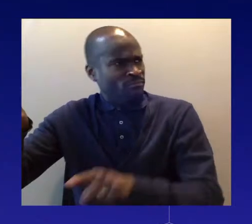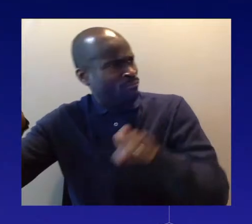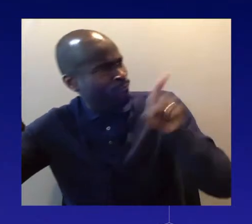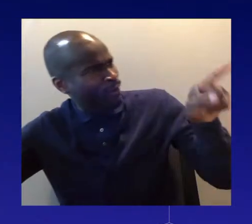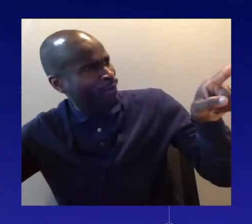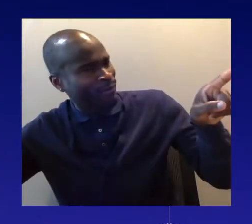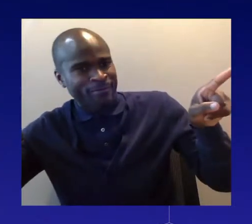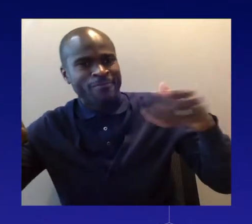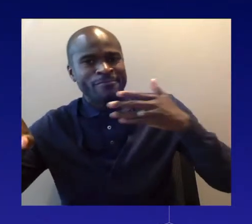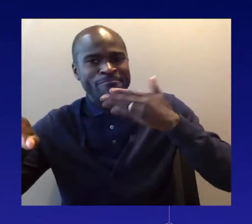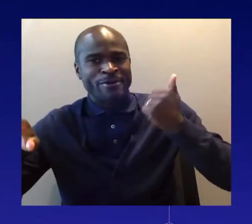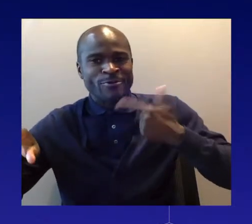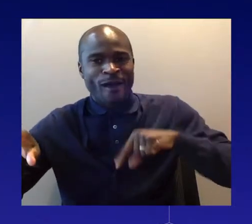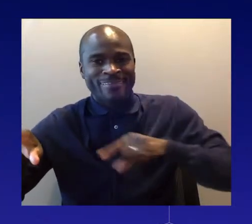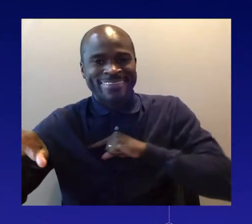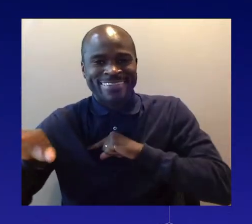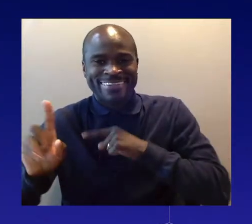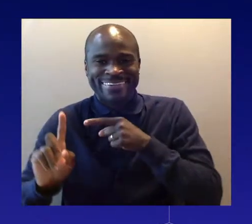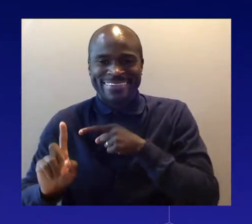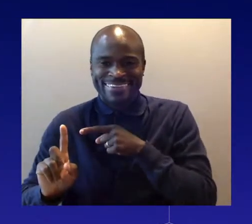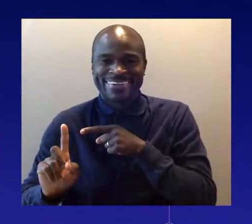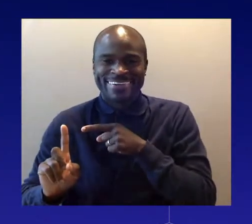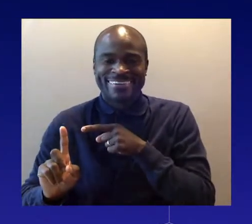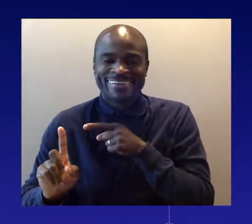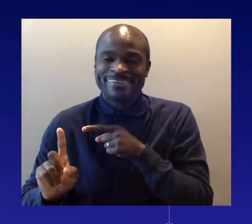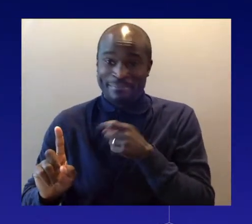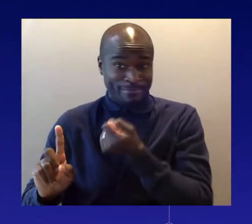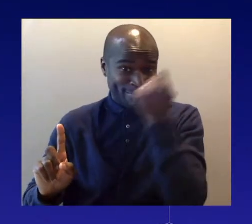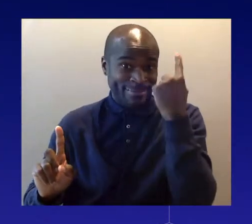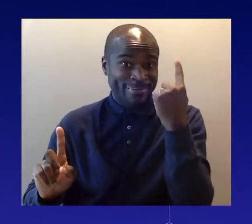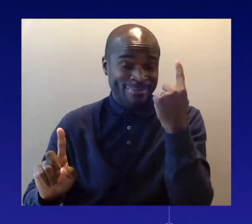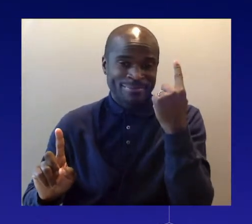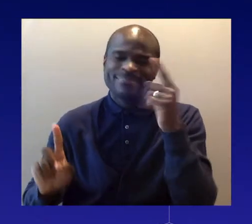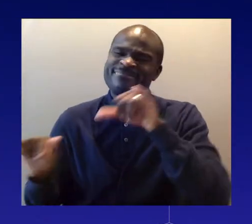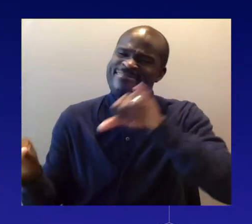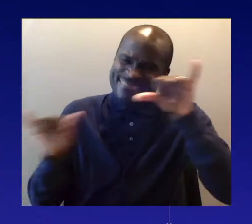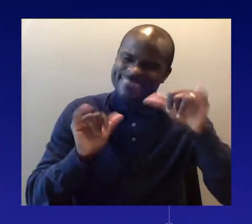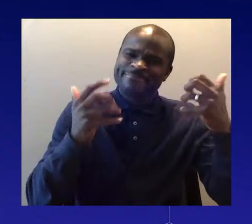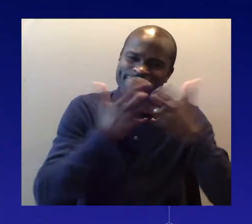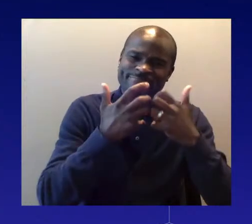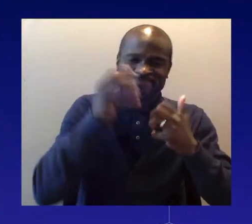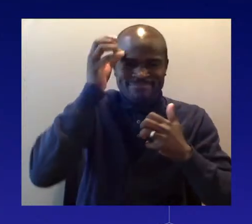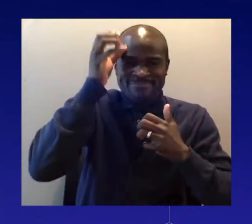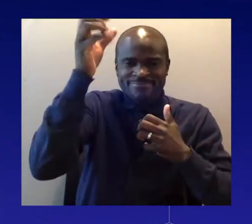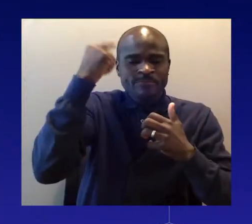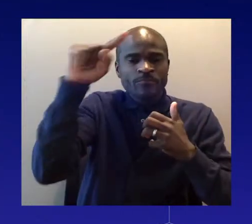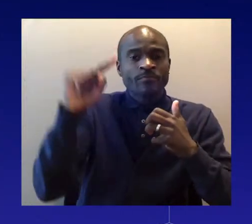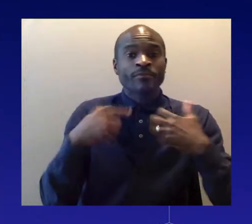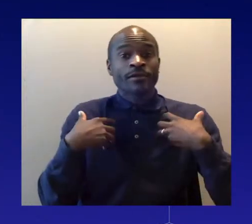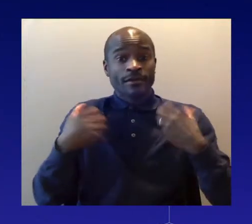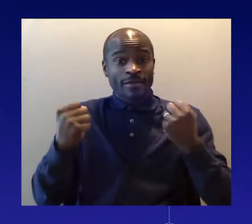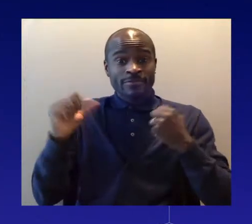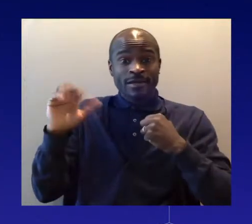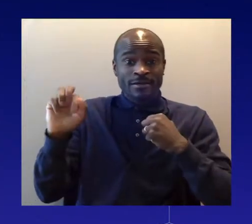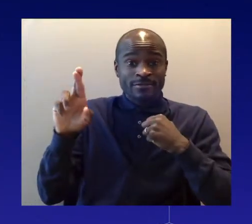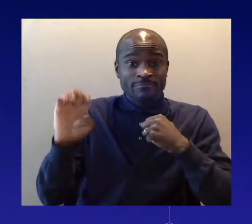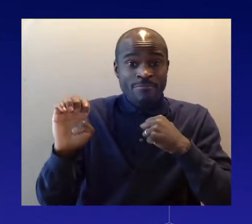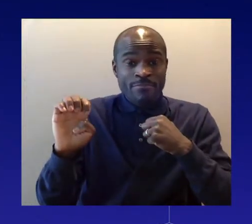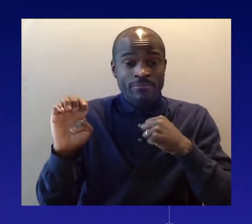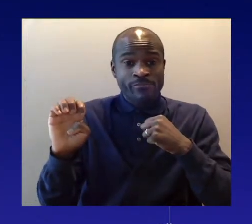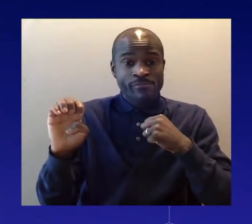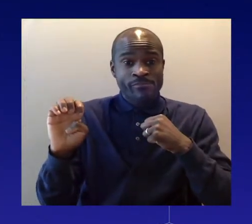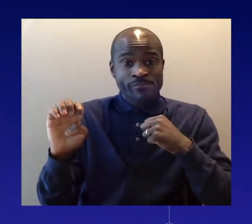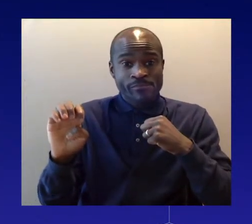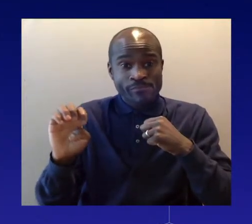standard of care, and there's getting really the standard and the access to all the miracles that we have driven from the molecules that